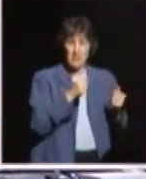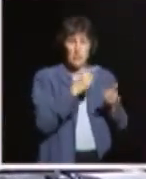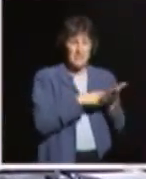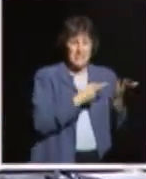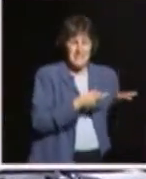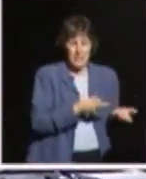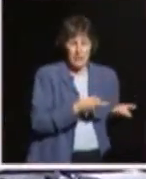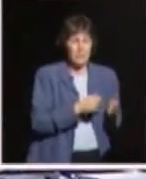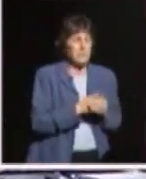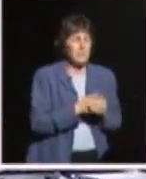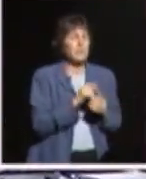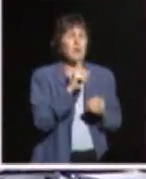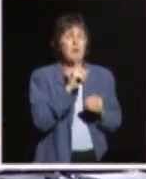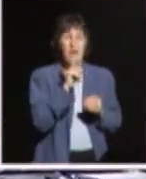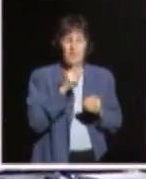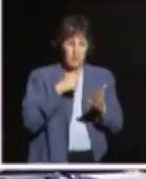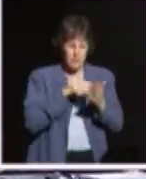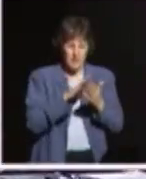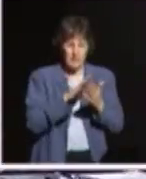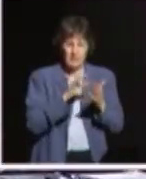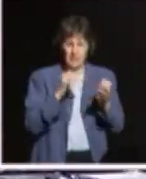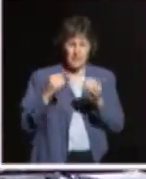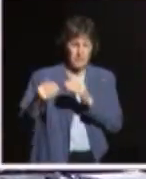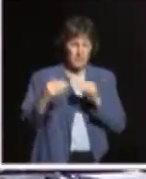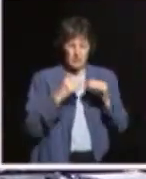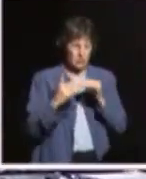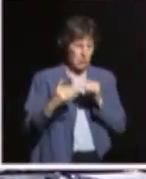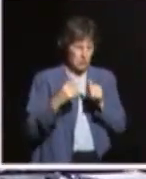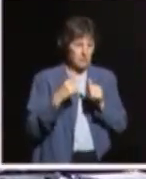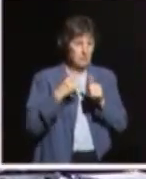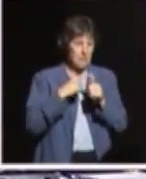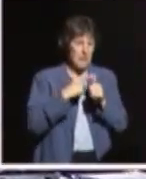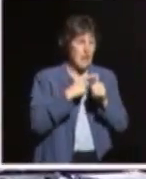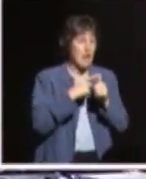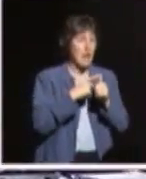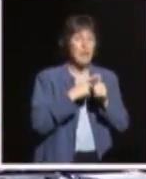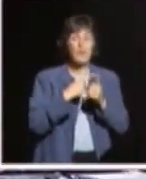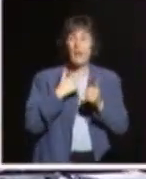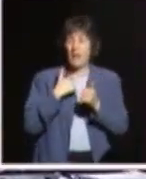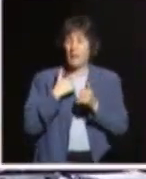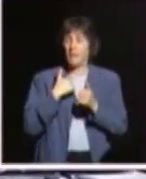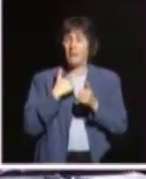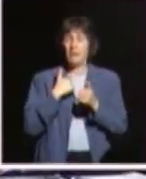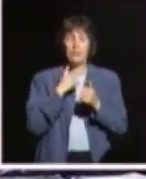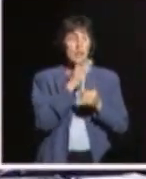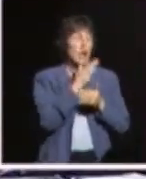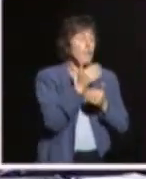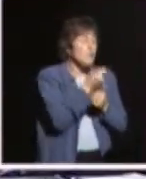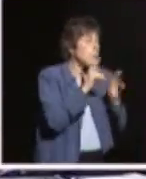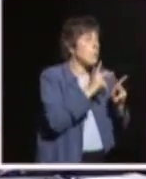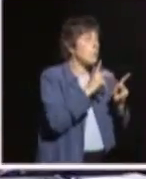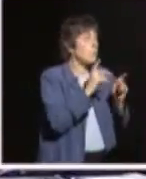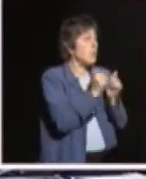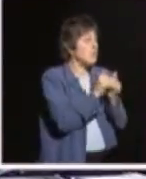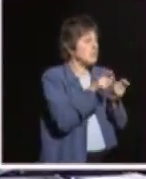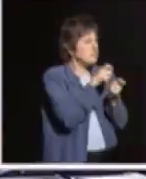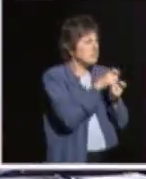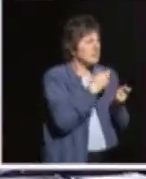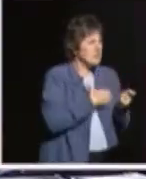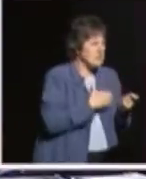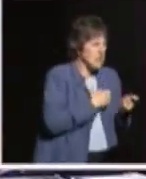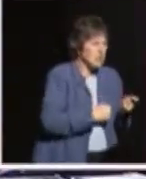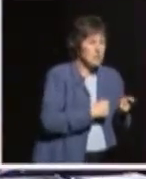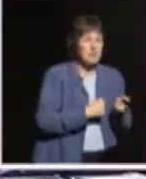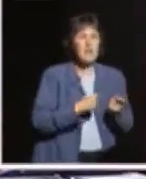going to face a fight between the needs of the many and the desires of the few. We're going to face a fight about acting